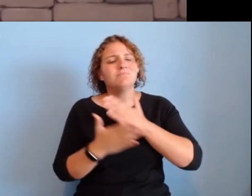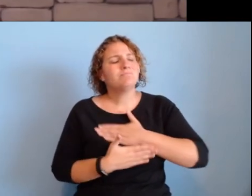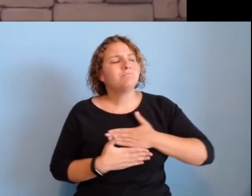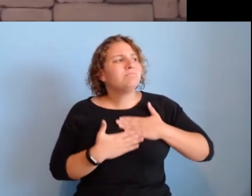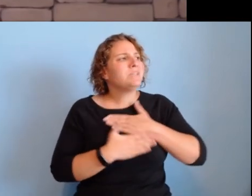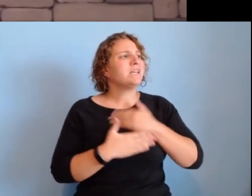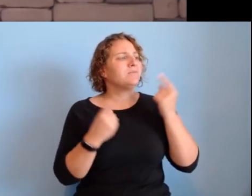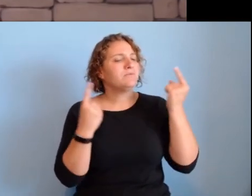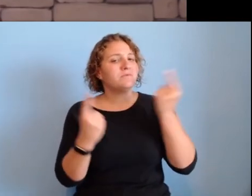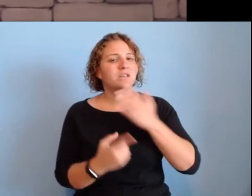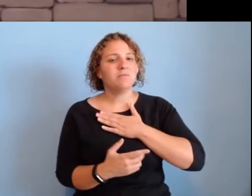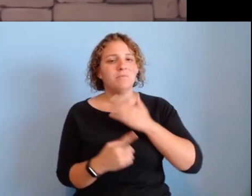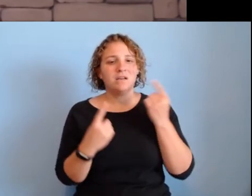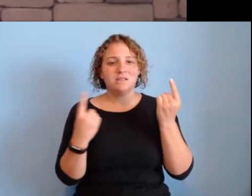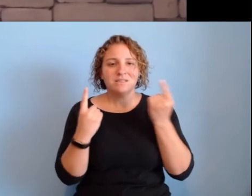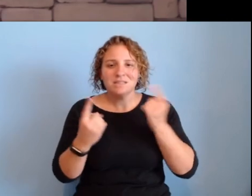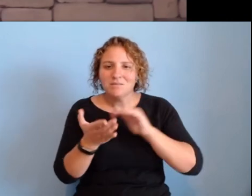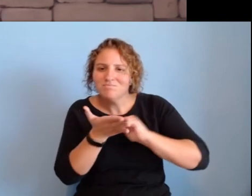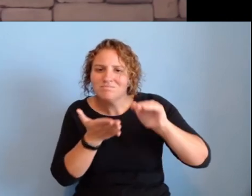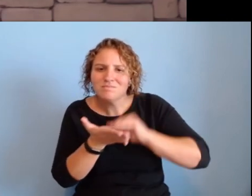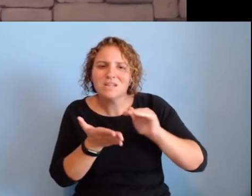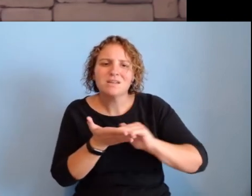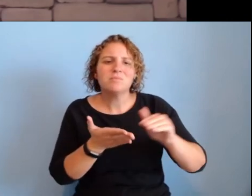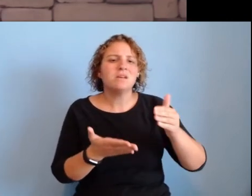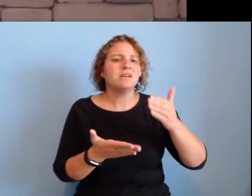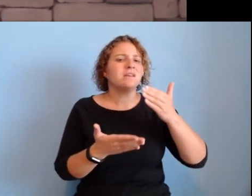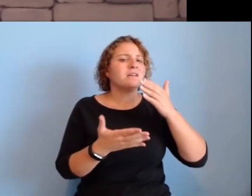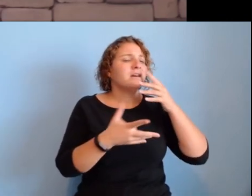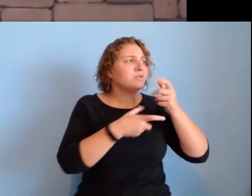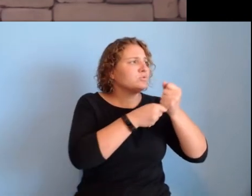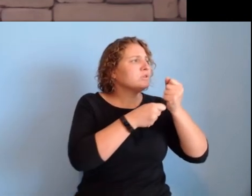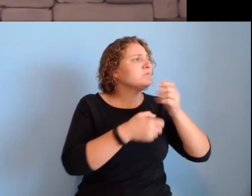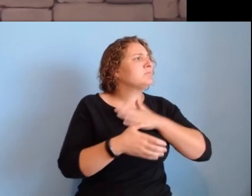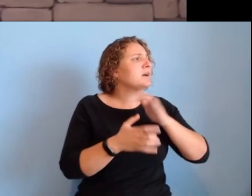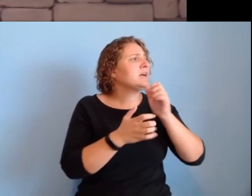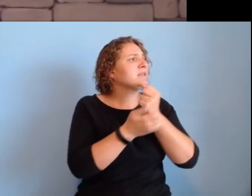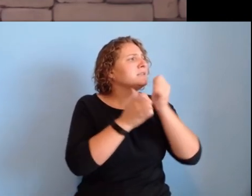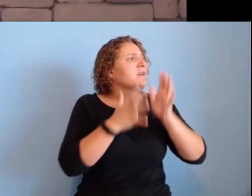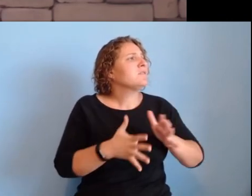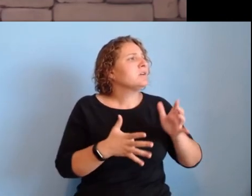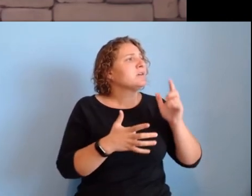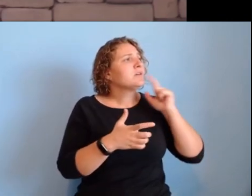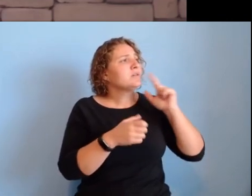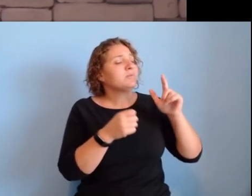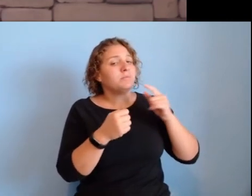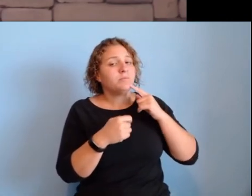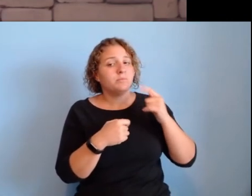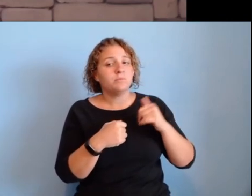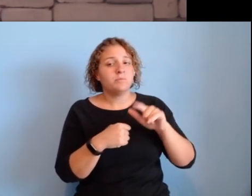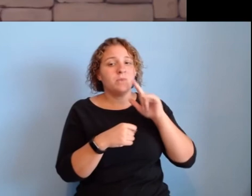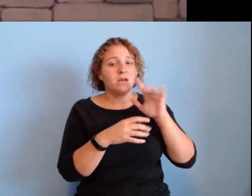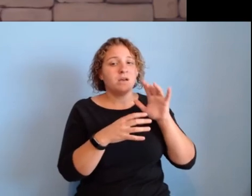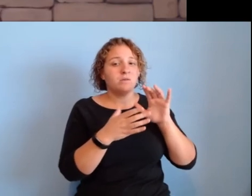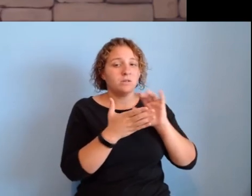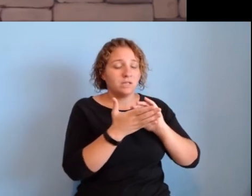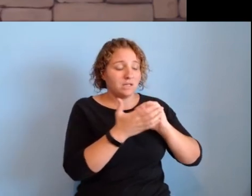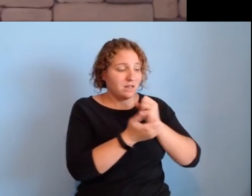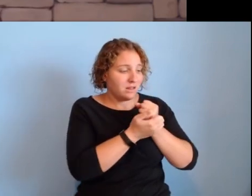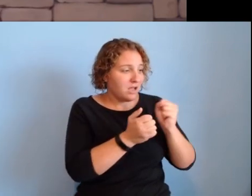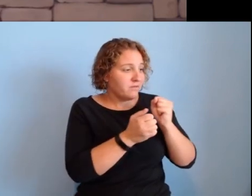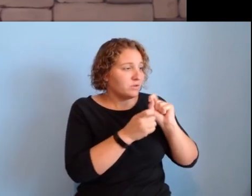thank you that you've died for me. I ask that you would fill my heart with your Holy Spirit and that my life would change through the power of God.